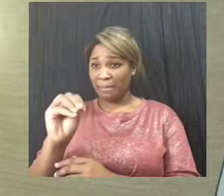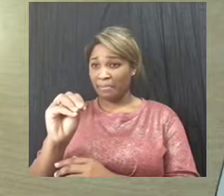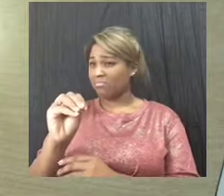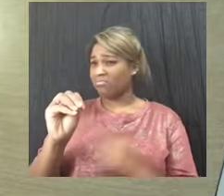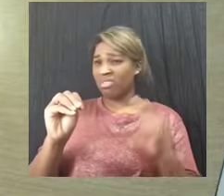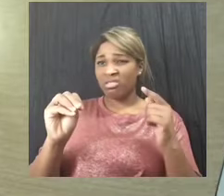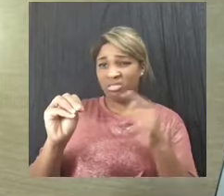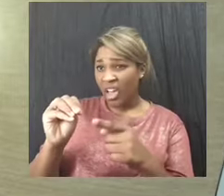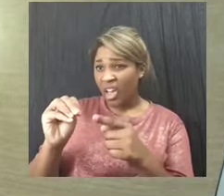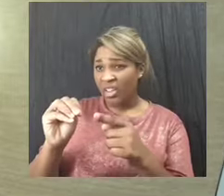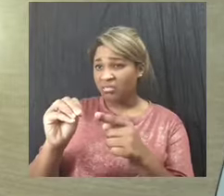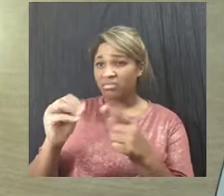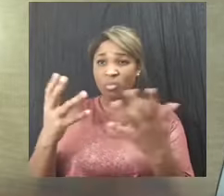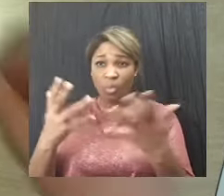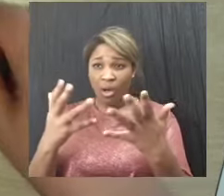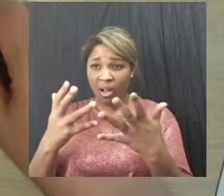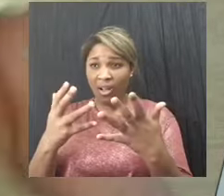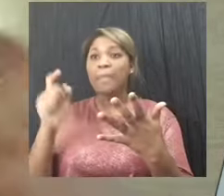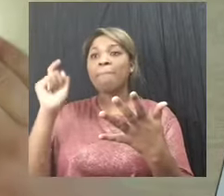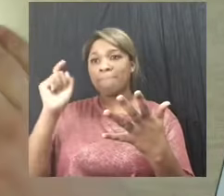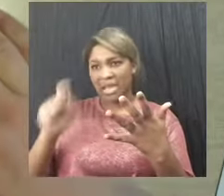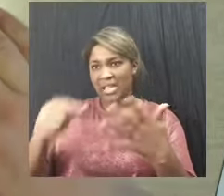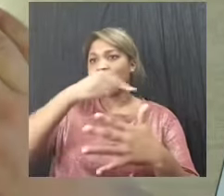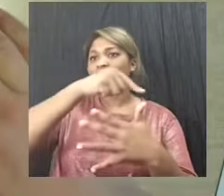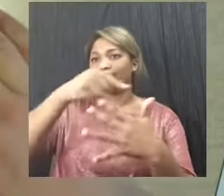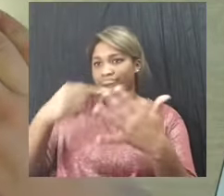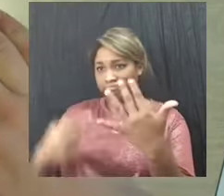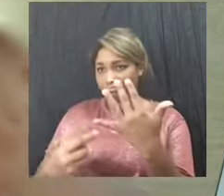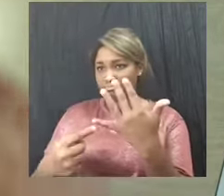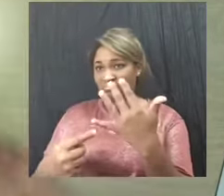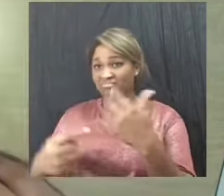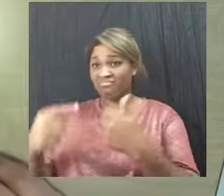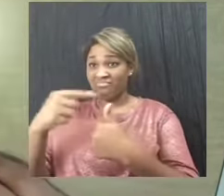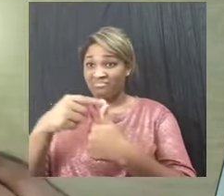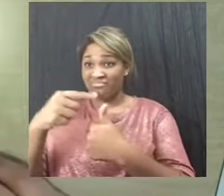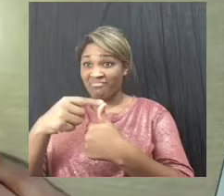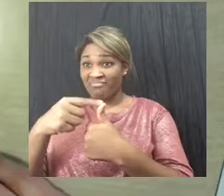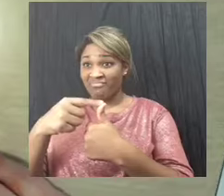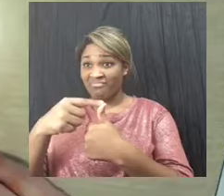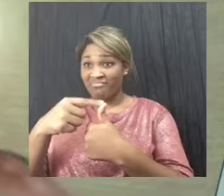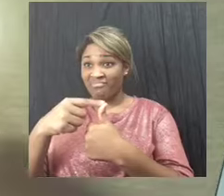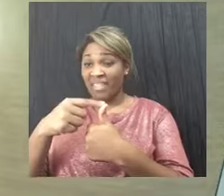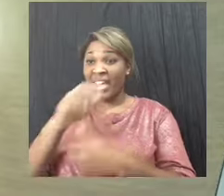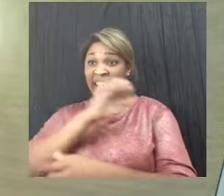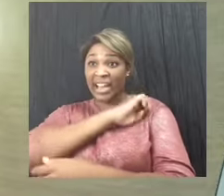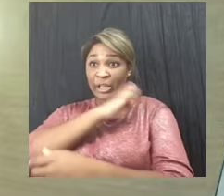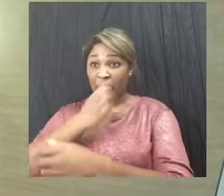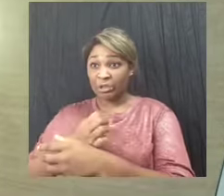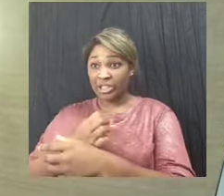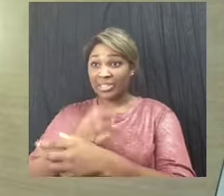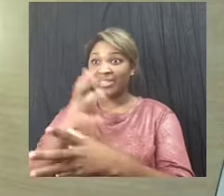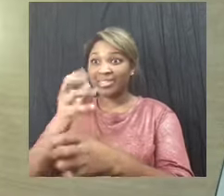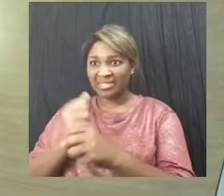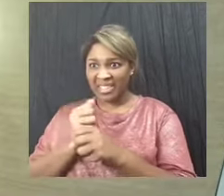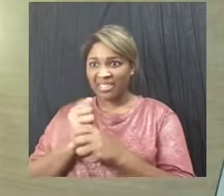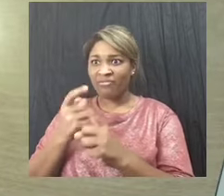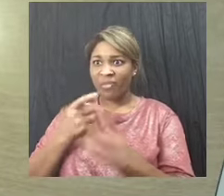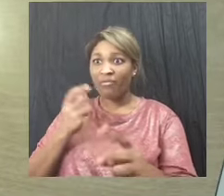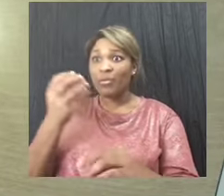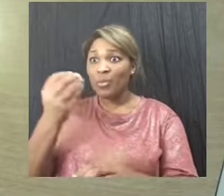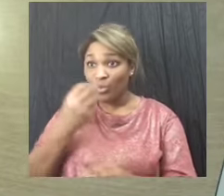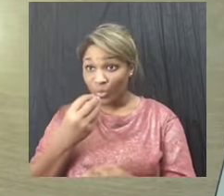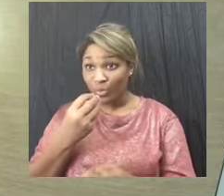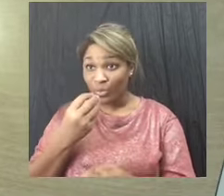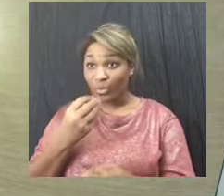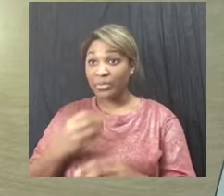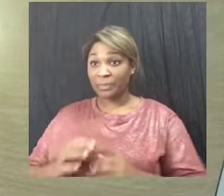thing does 5 things. It gets energy from food.